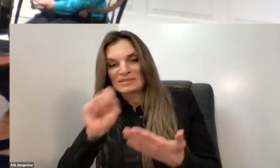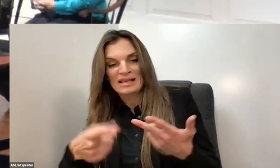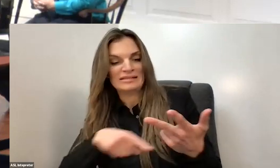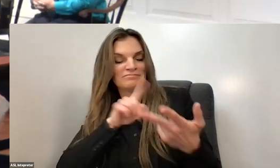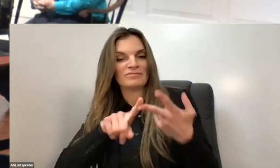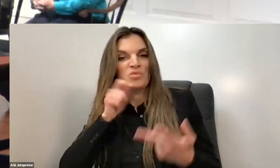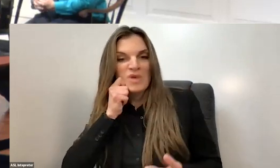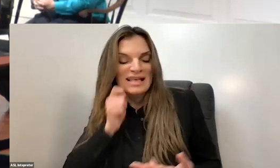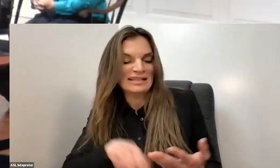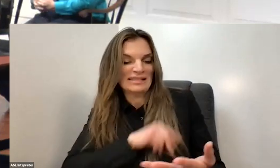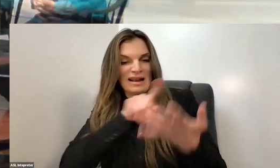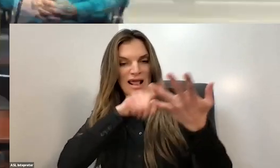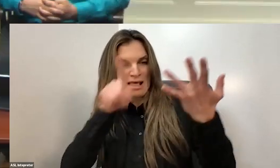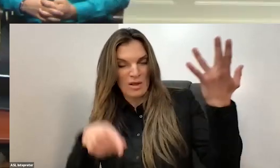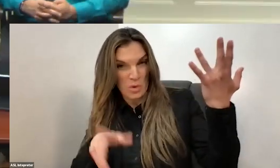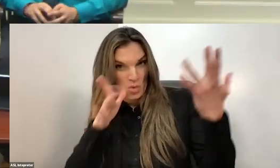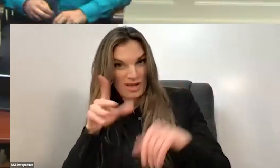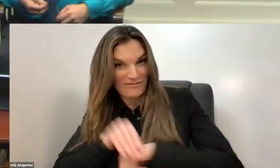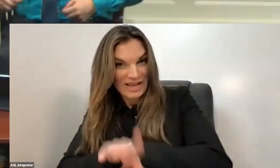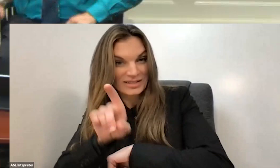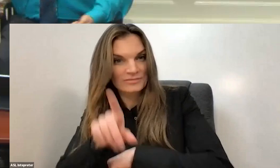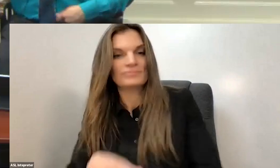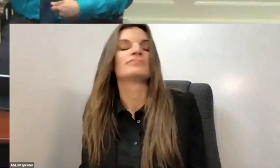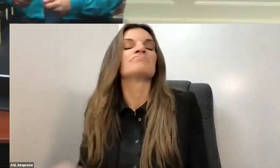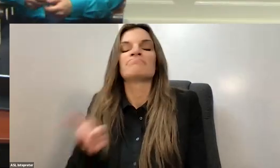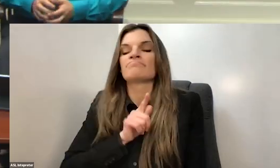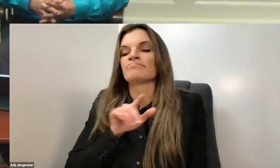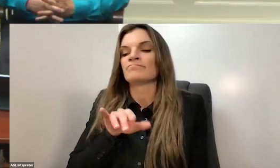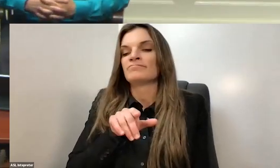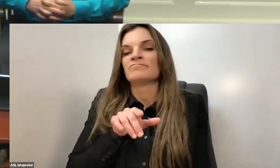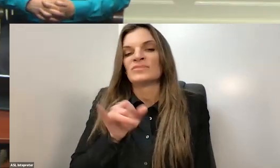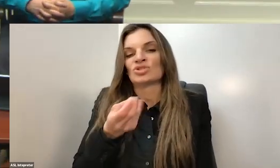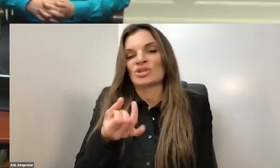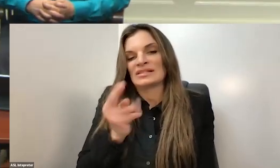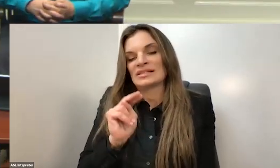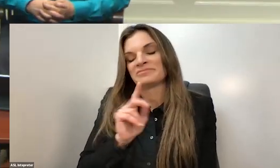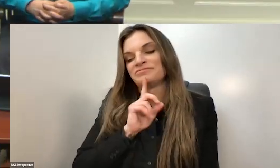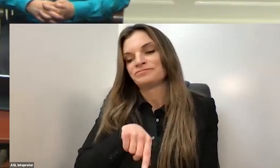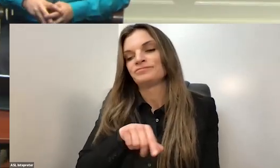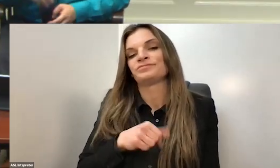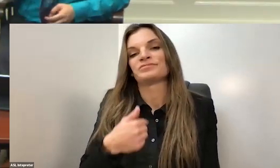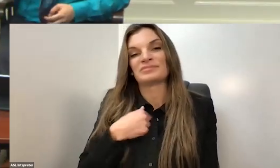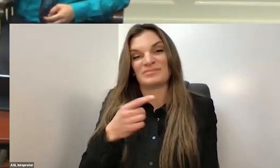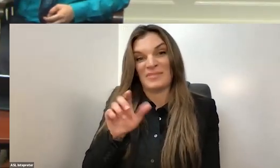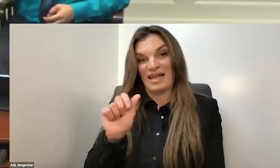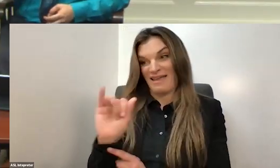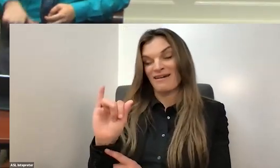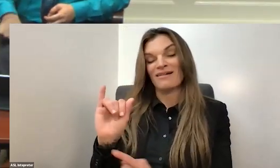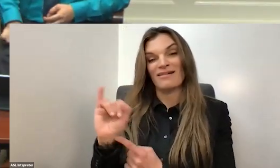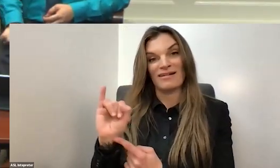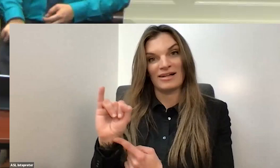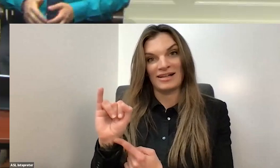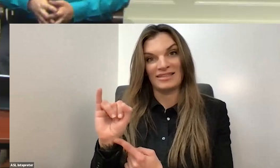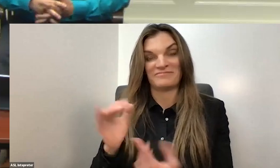in? I think what's most exciting about AI right now is we are in a position to influence